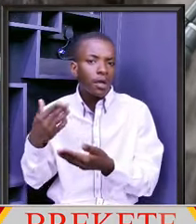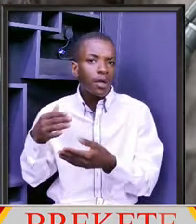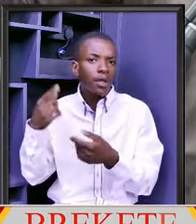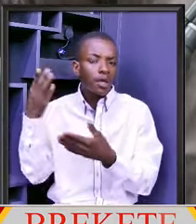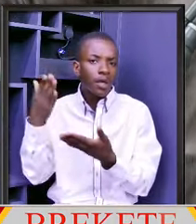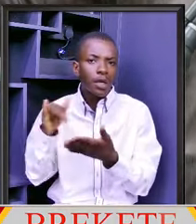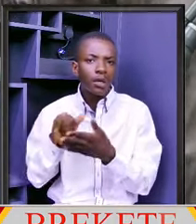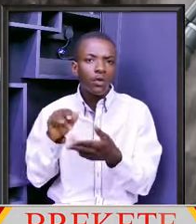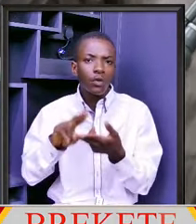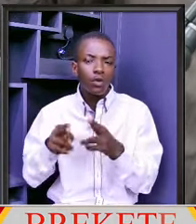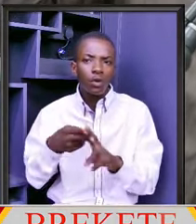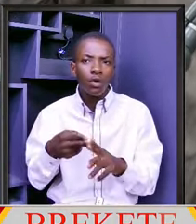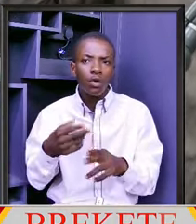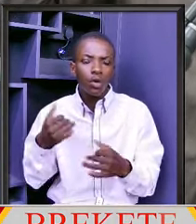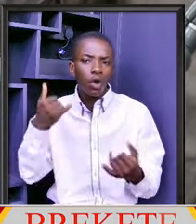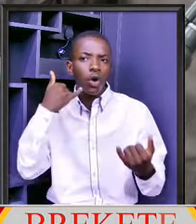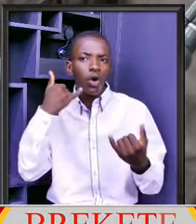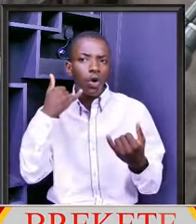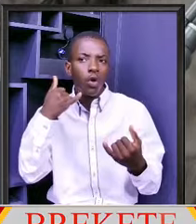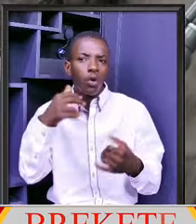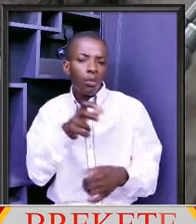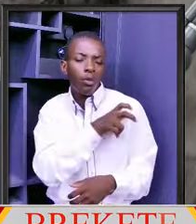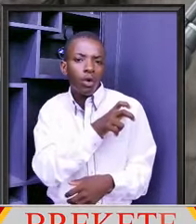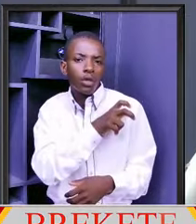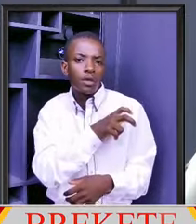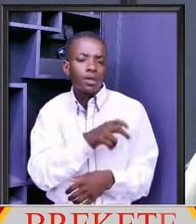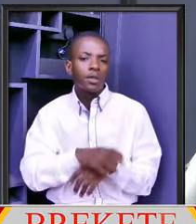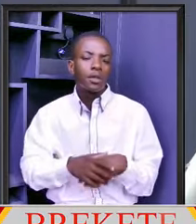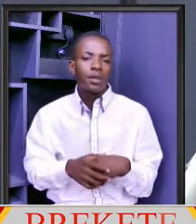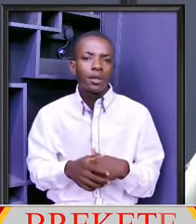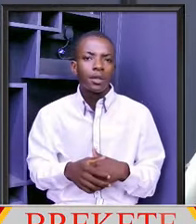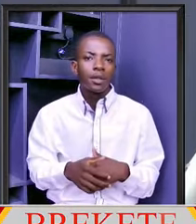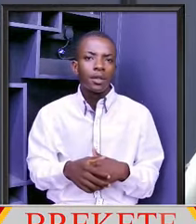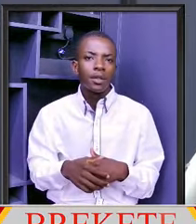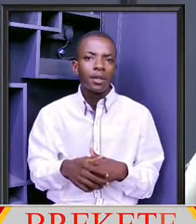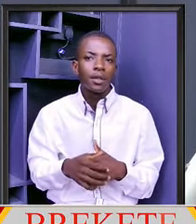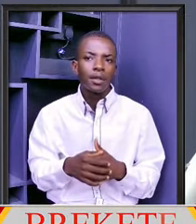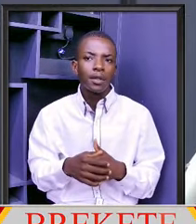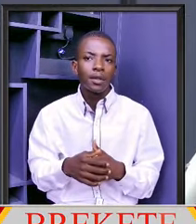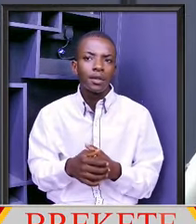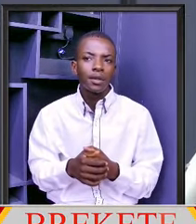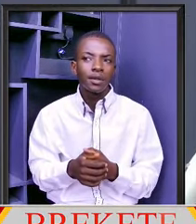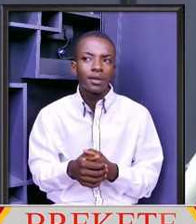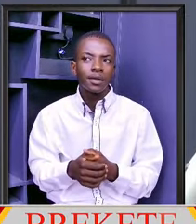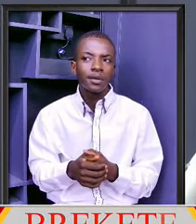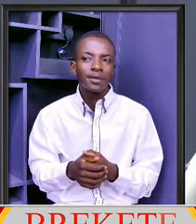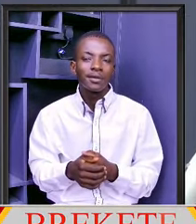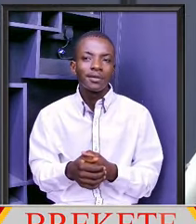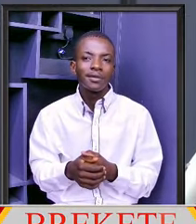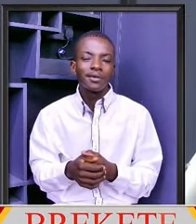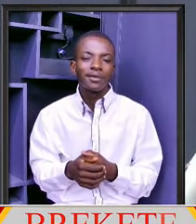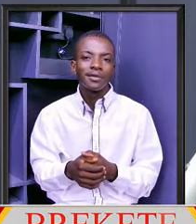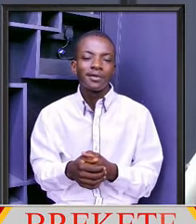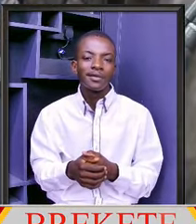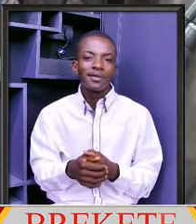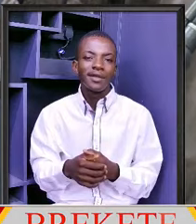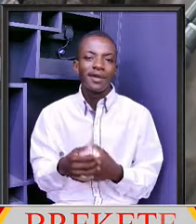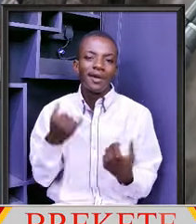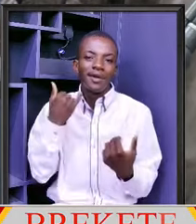if you neighbor, you get salt, you go call. Police. Why is he knocking on my door?